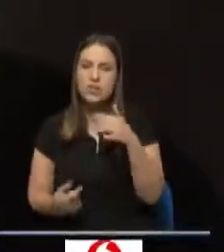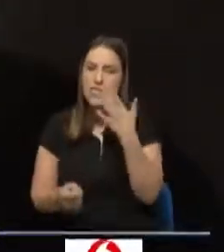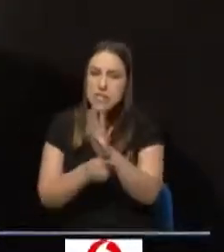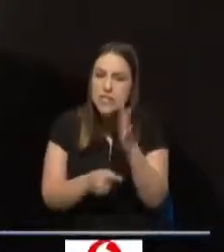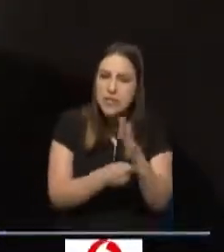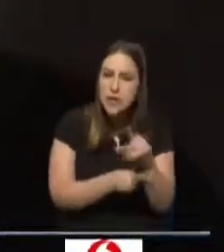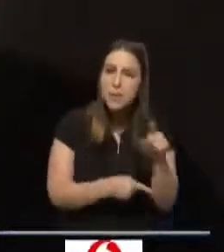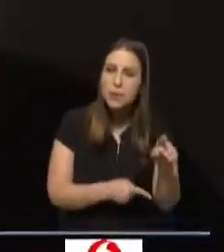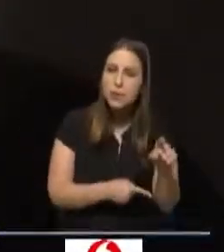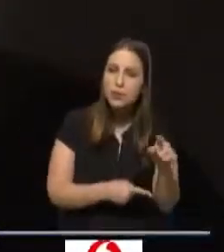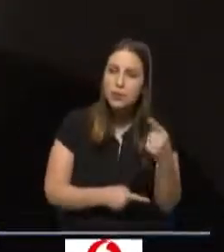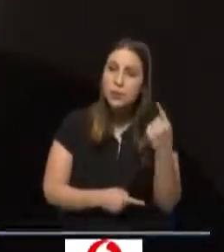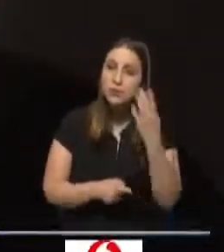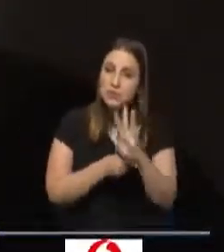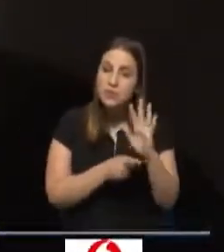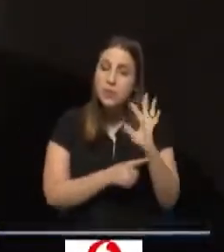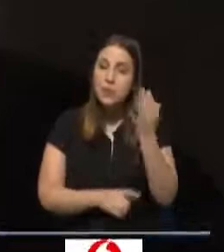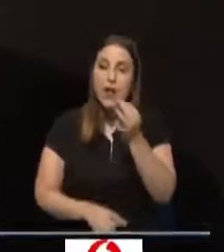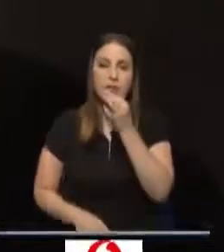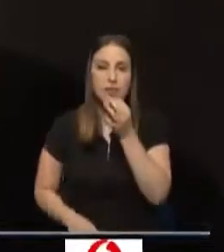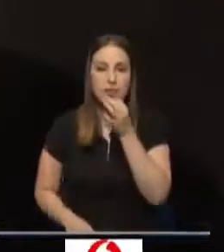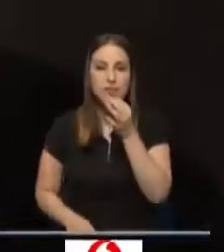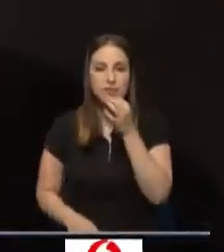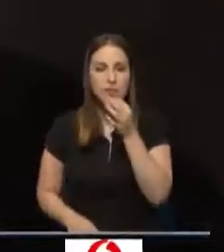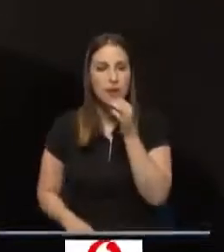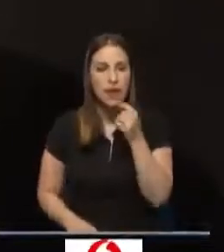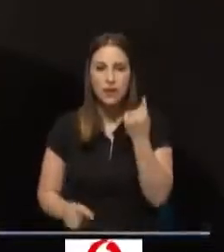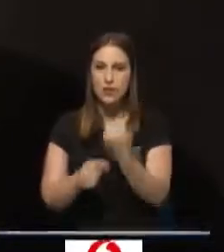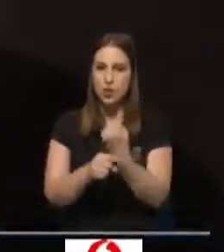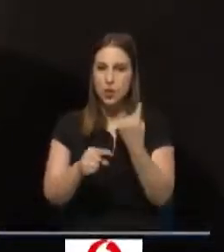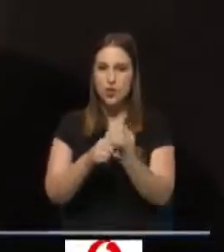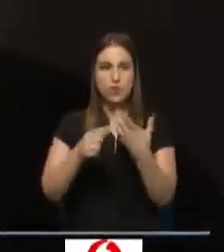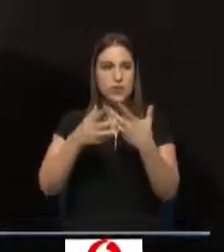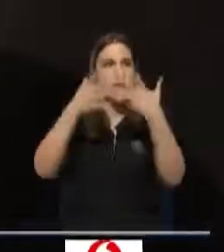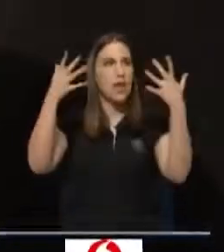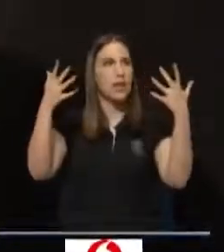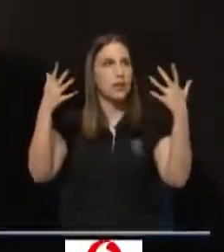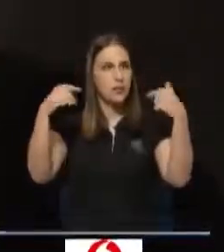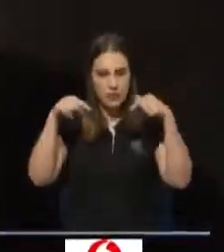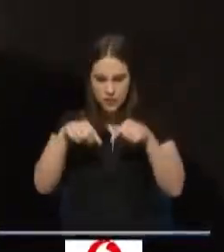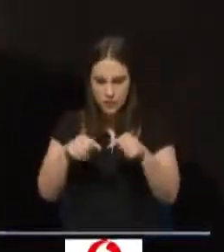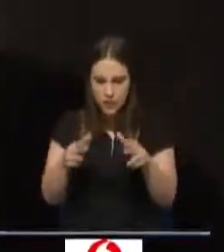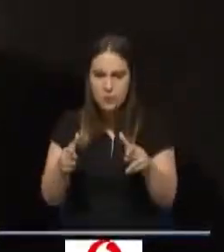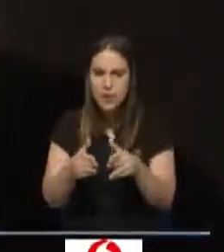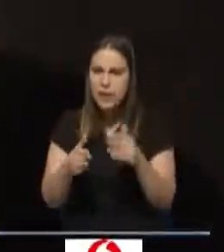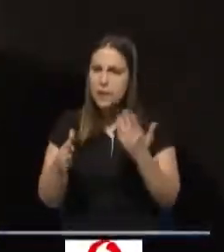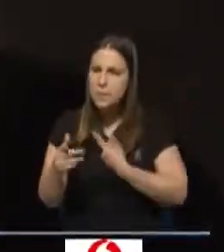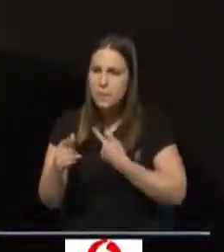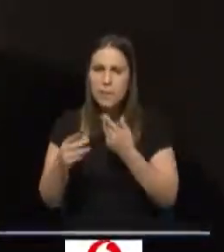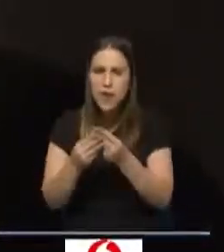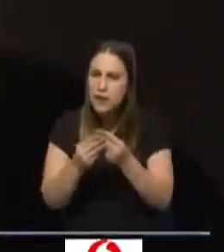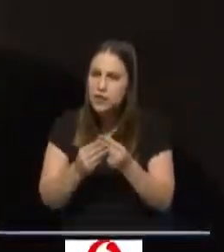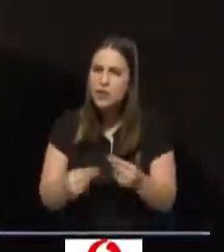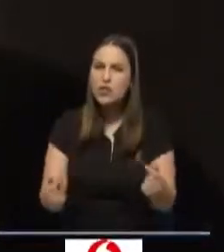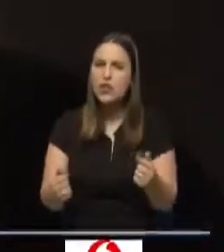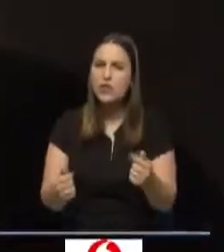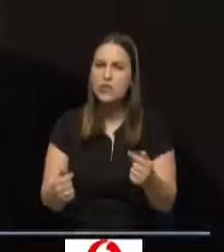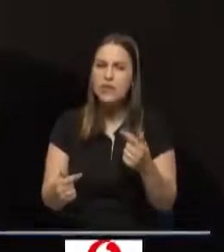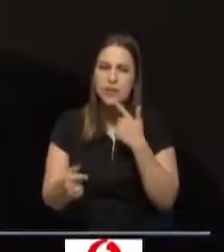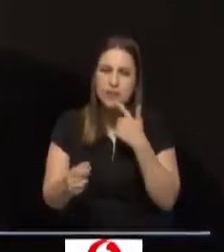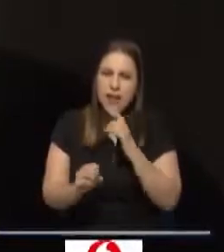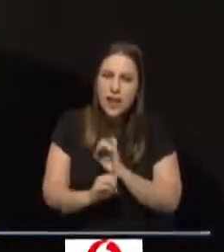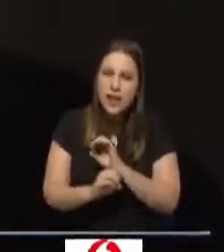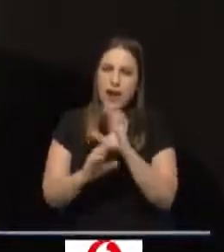These are just examples of things that are not being done properly. And if we speak about the large issues, there are minor issues that